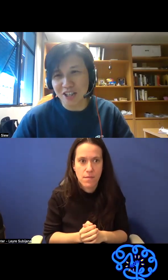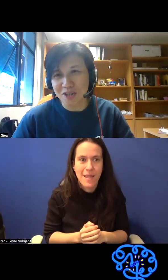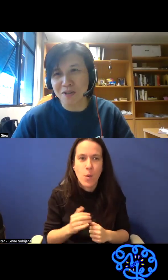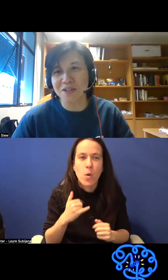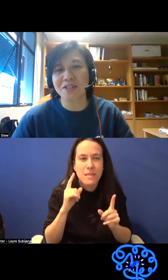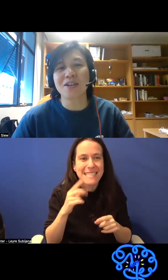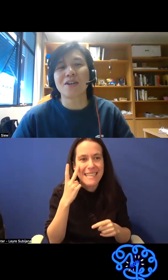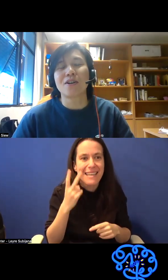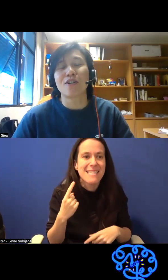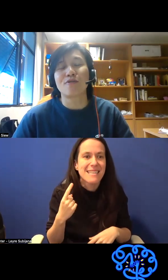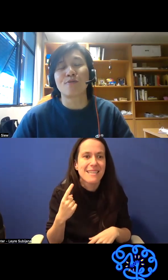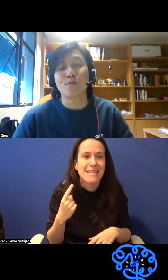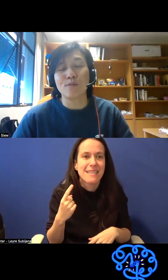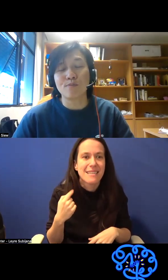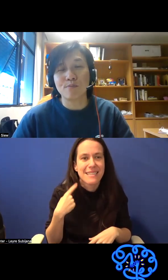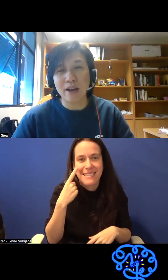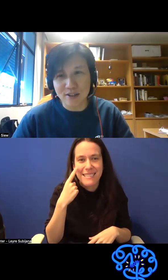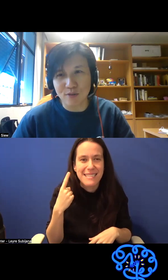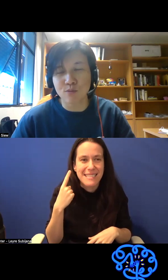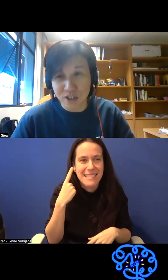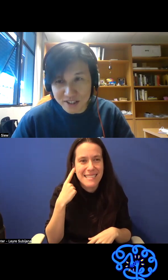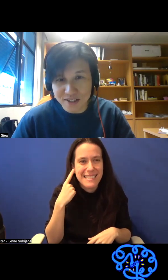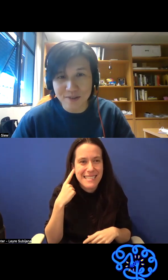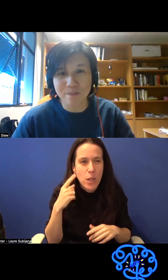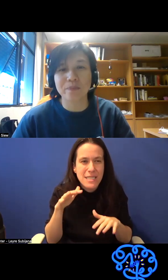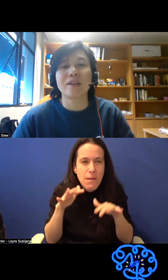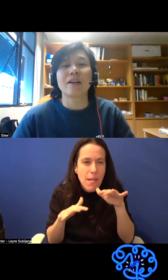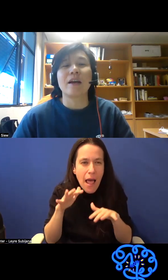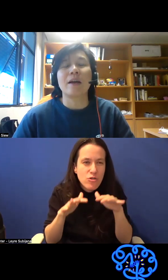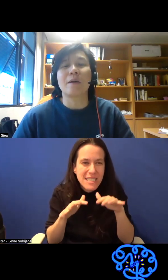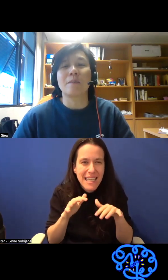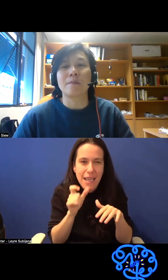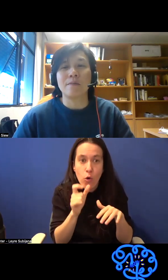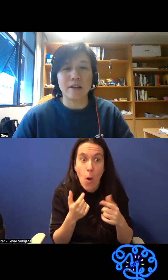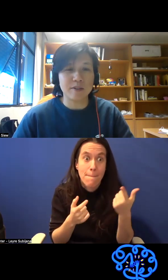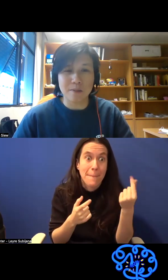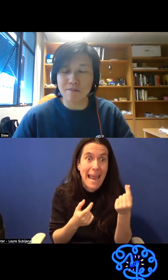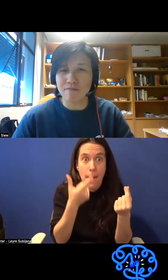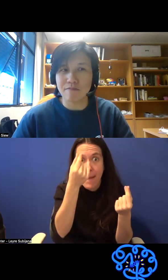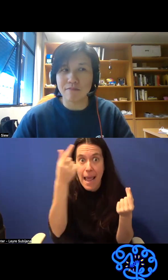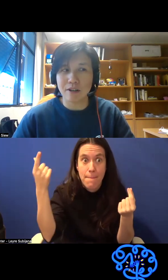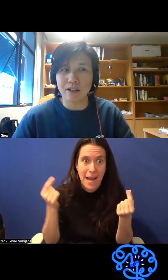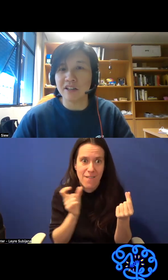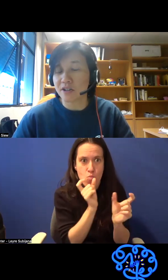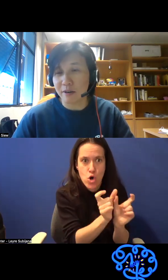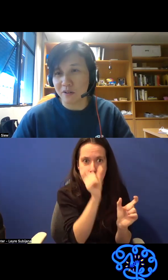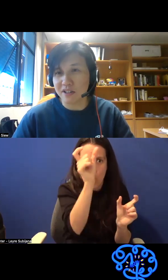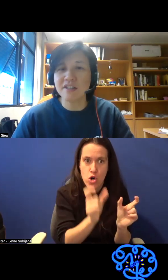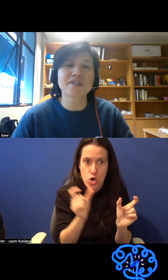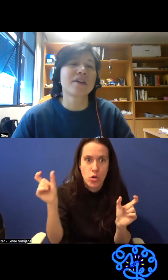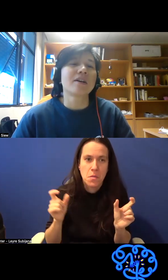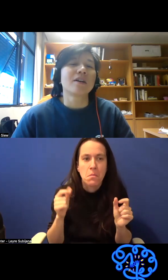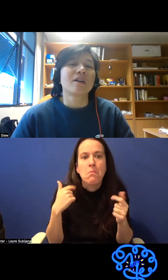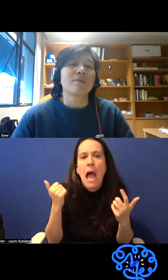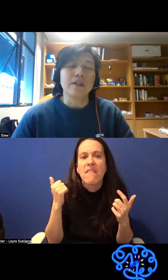similarity judgments of pairs of words, and we have some initial